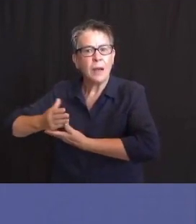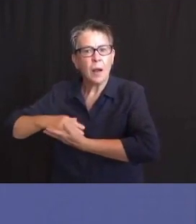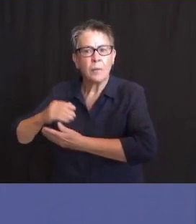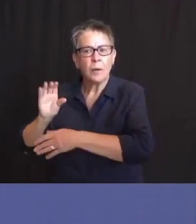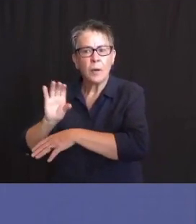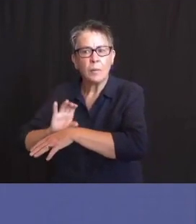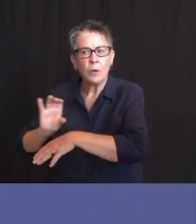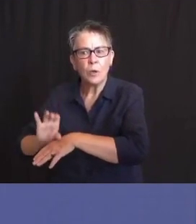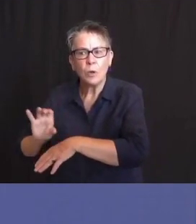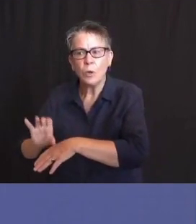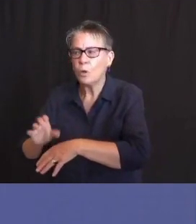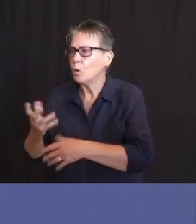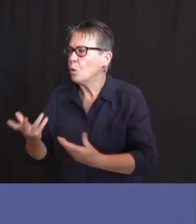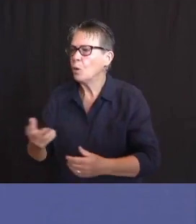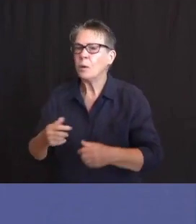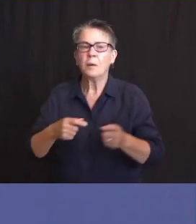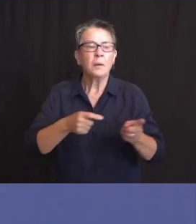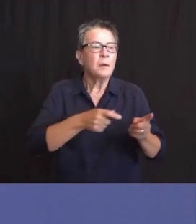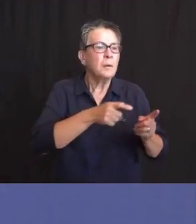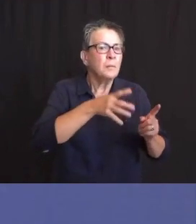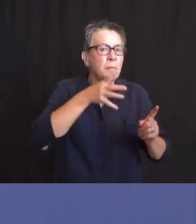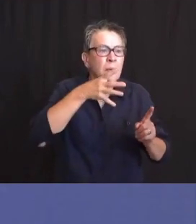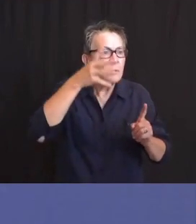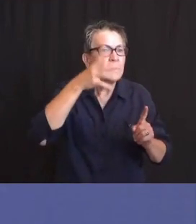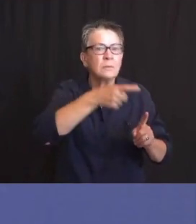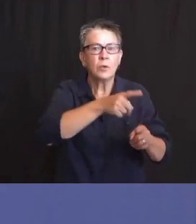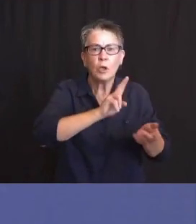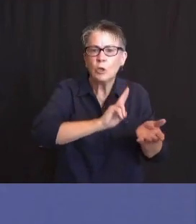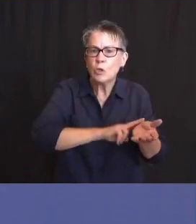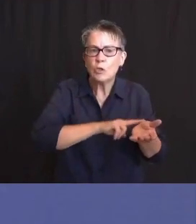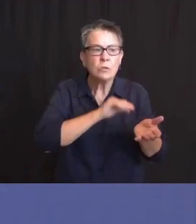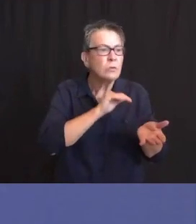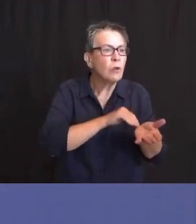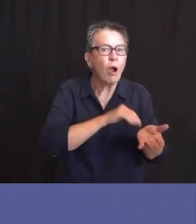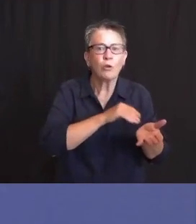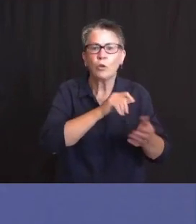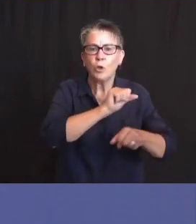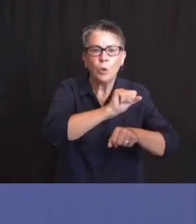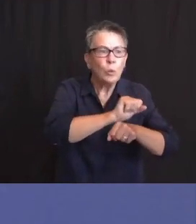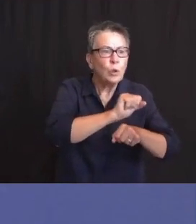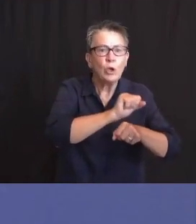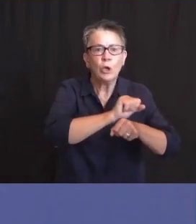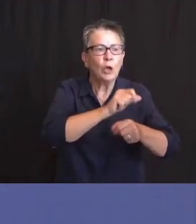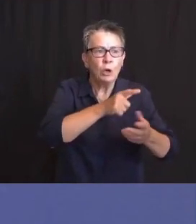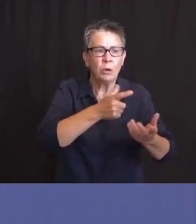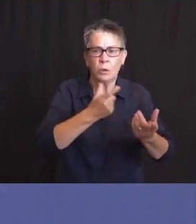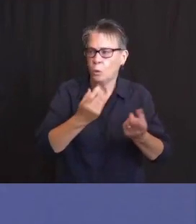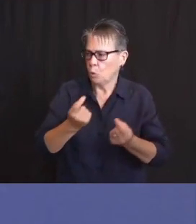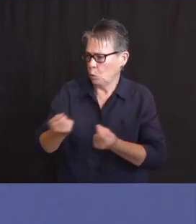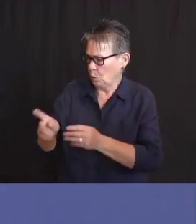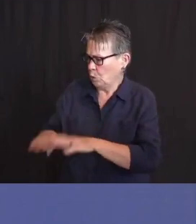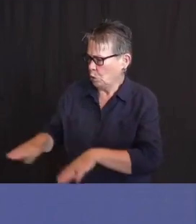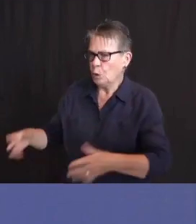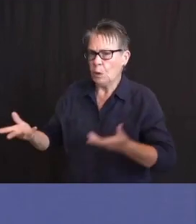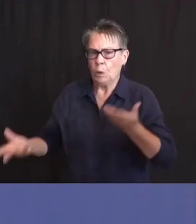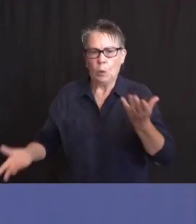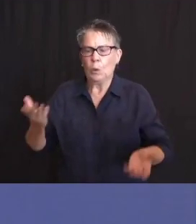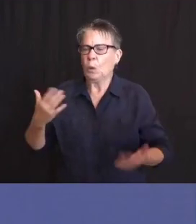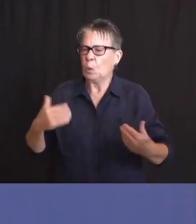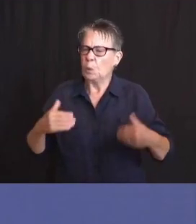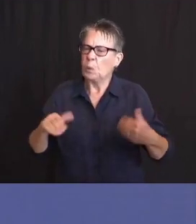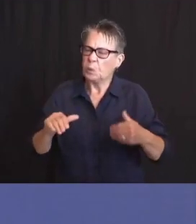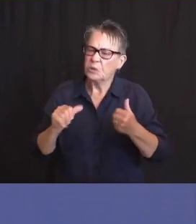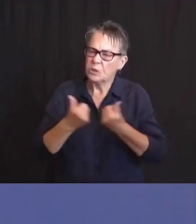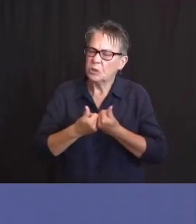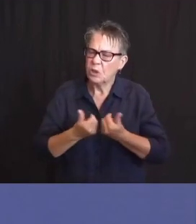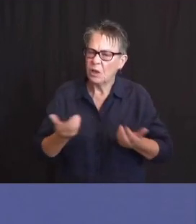a child at home. Remember that, on the other hand, there are households, whether it's their